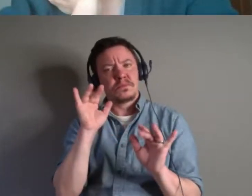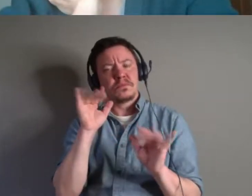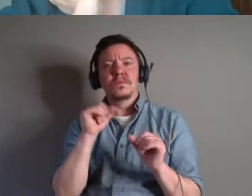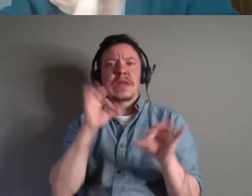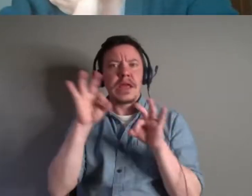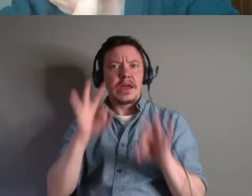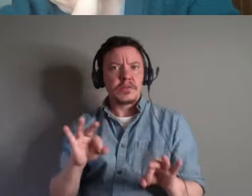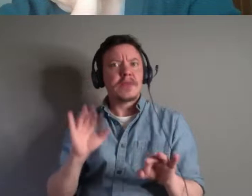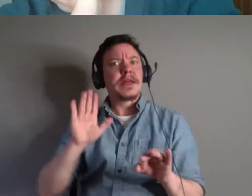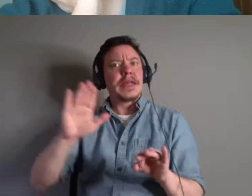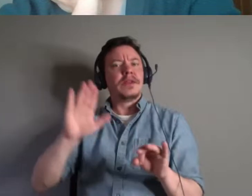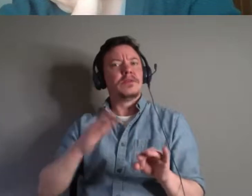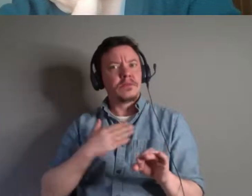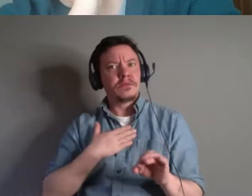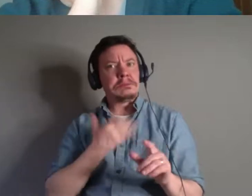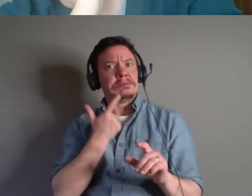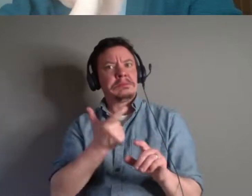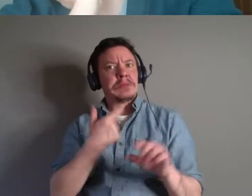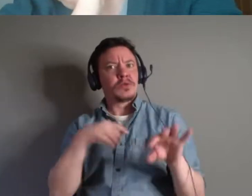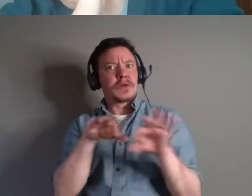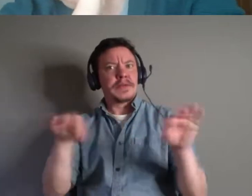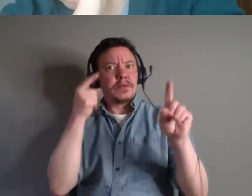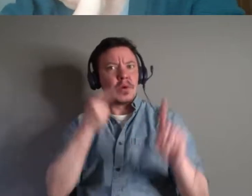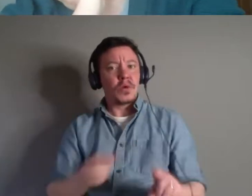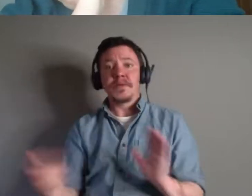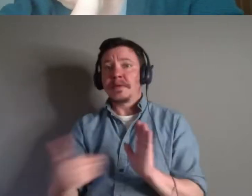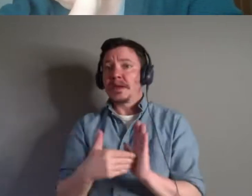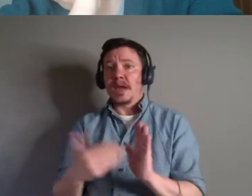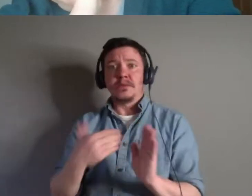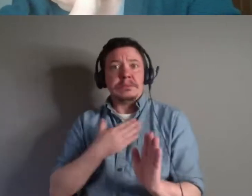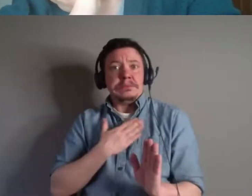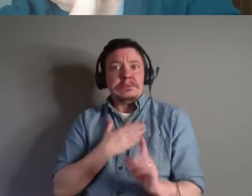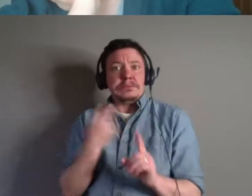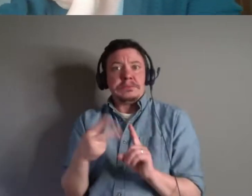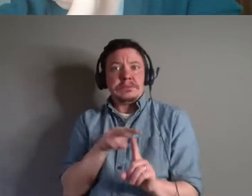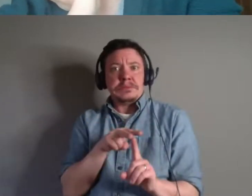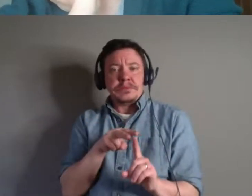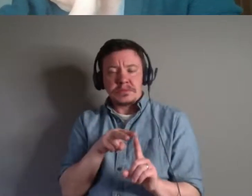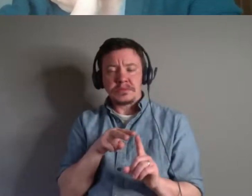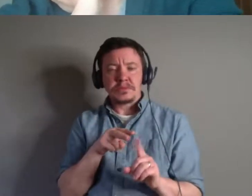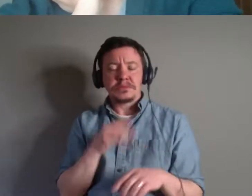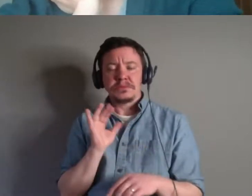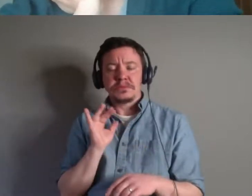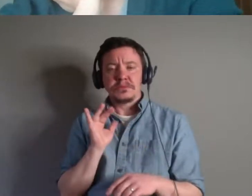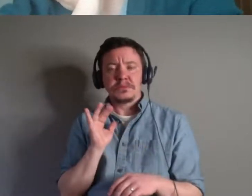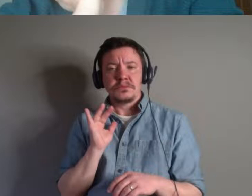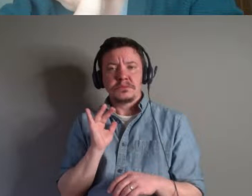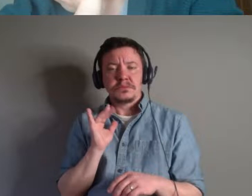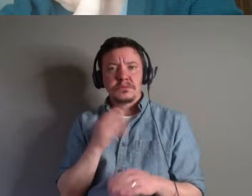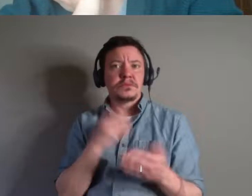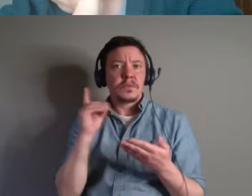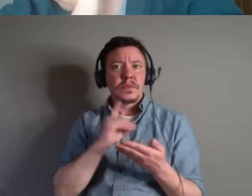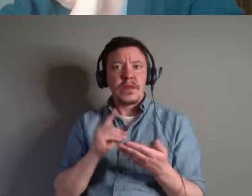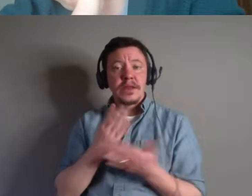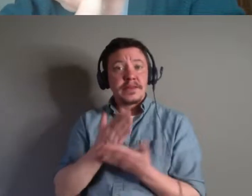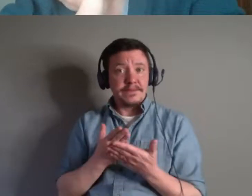statement of interest. Again, I can only speak to the design